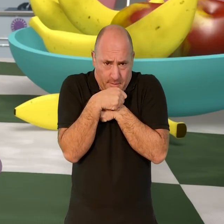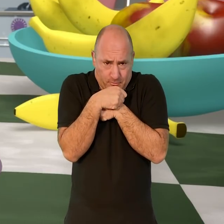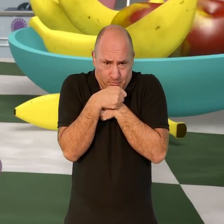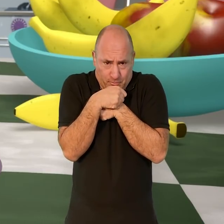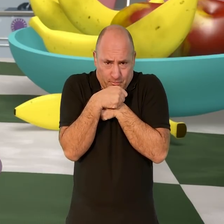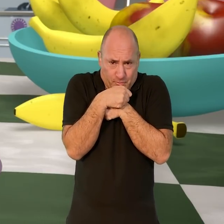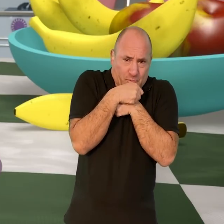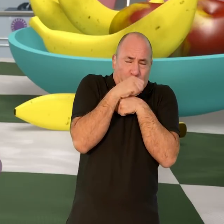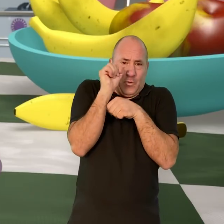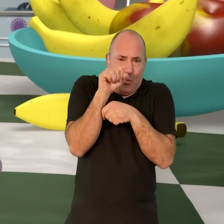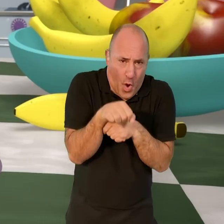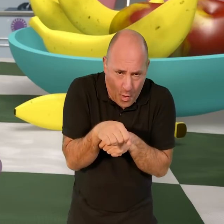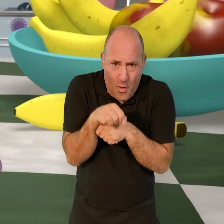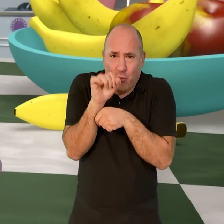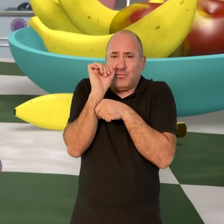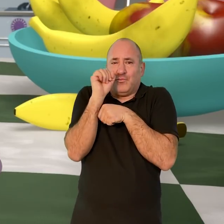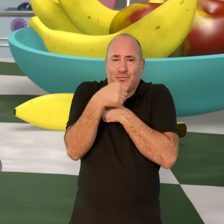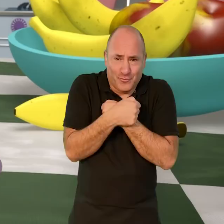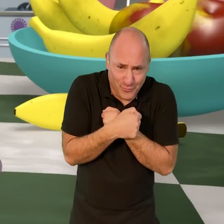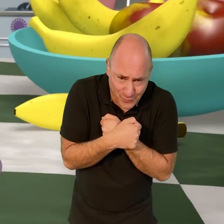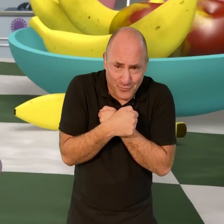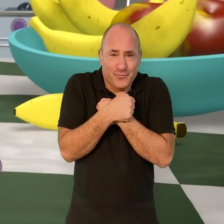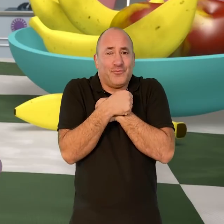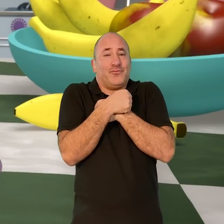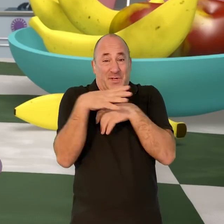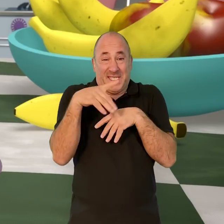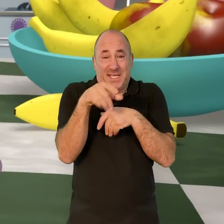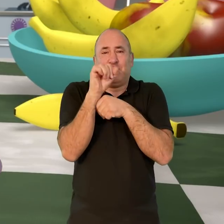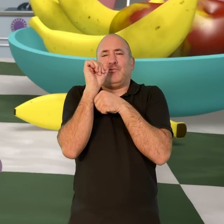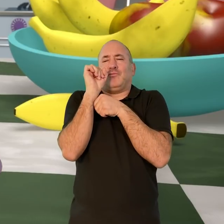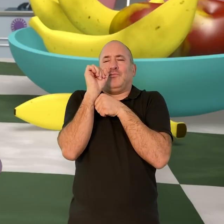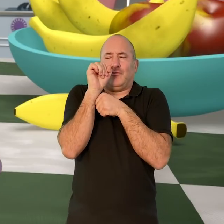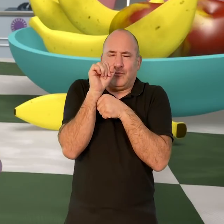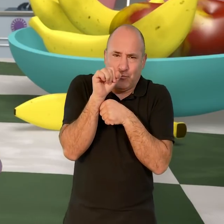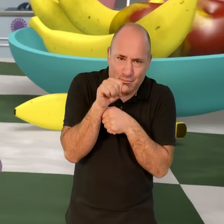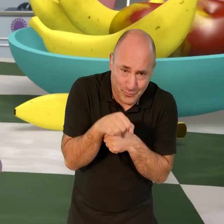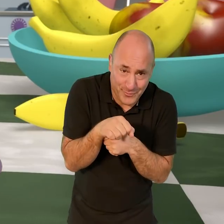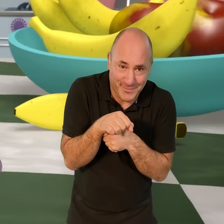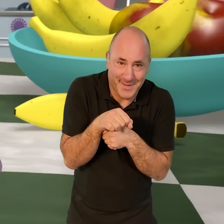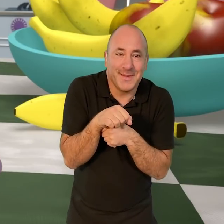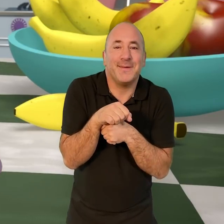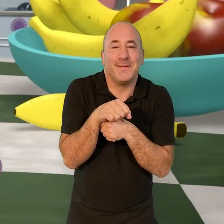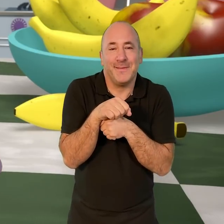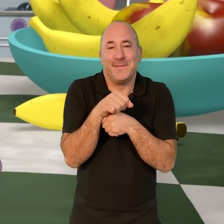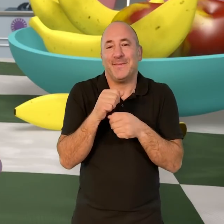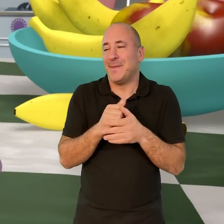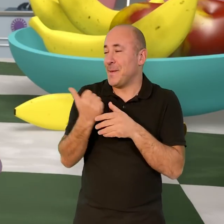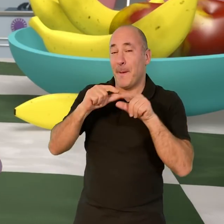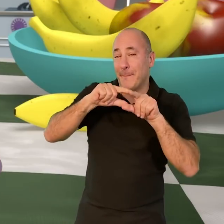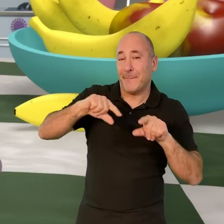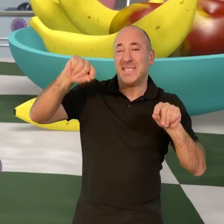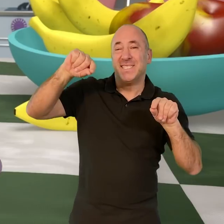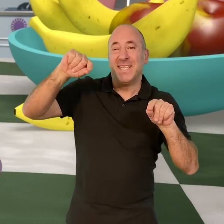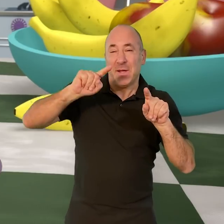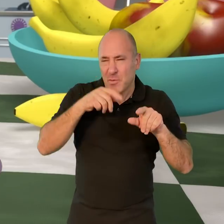ready? Rock and roll. And again, rock and roll. Betsy